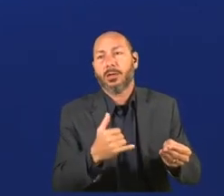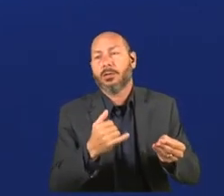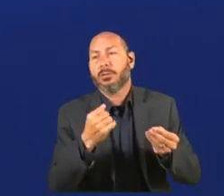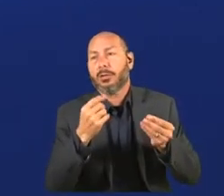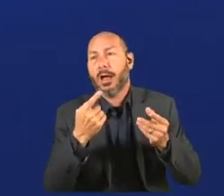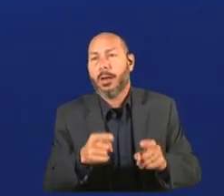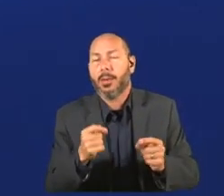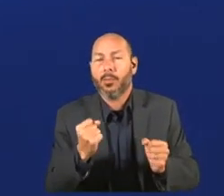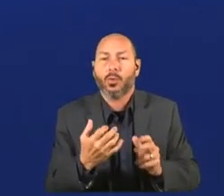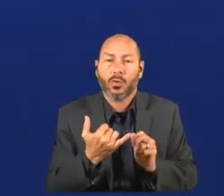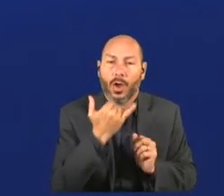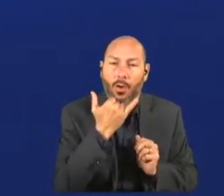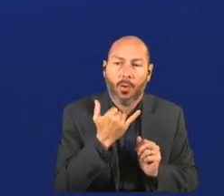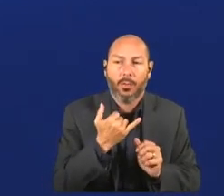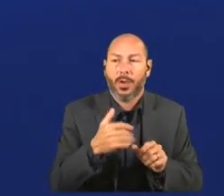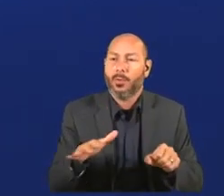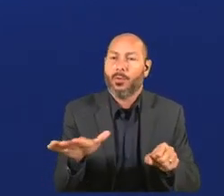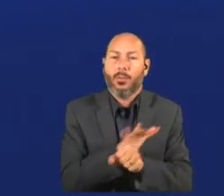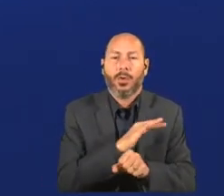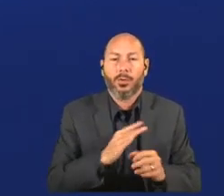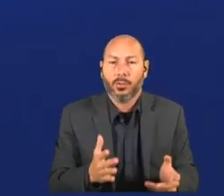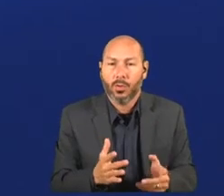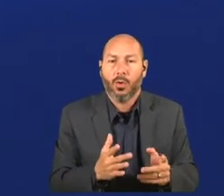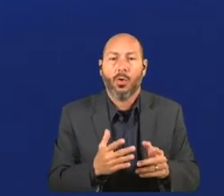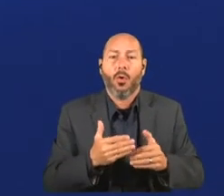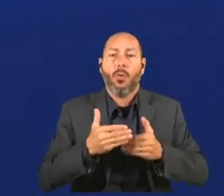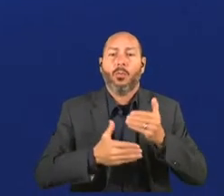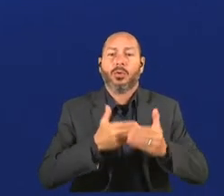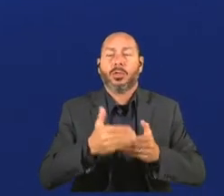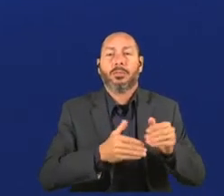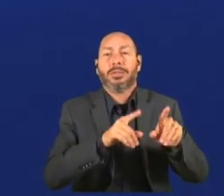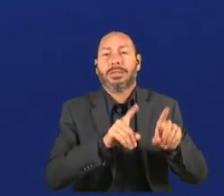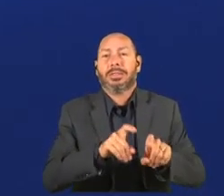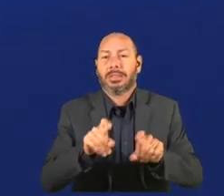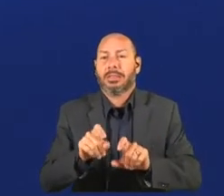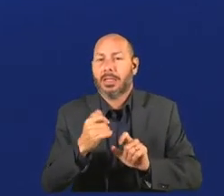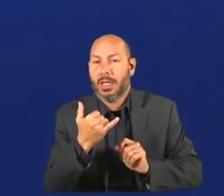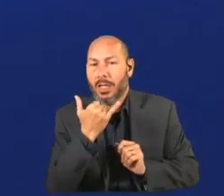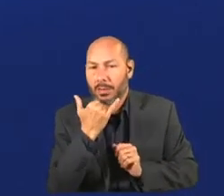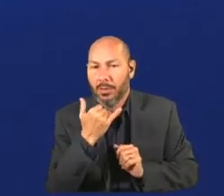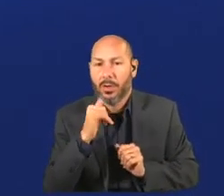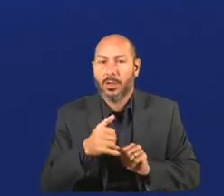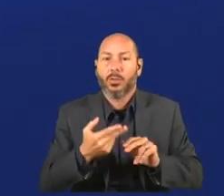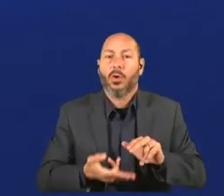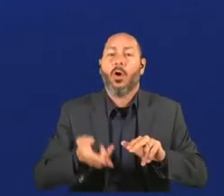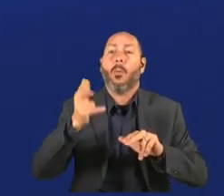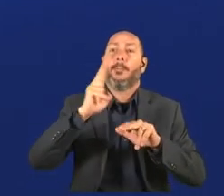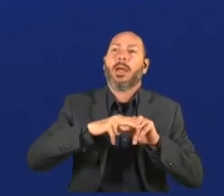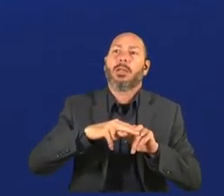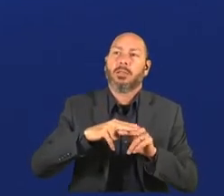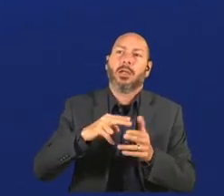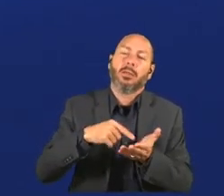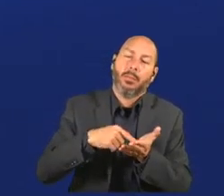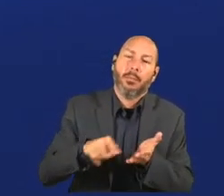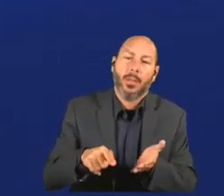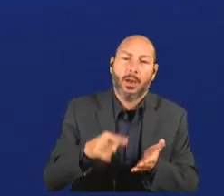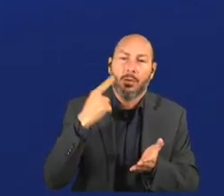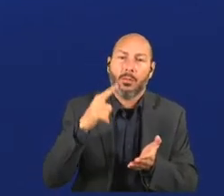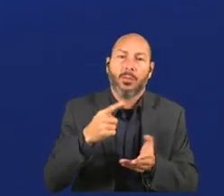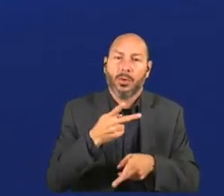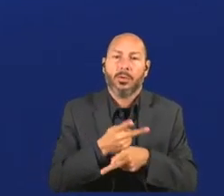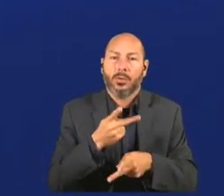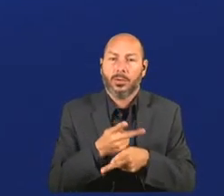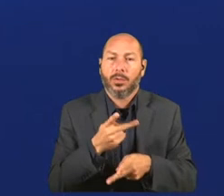excessive orders of tests and procedures, and all of this drives cost, not to mention the impact that it has on outcomes. This is also the jurisdiction in the U.S. that has